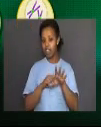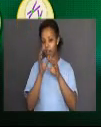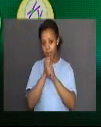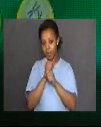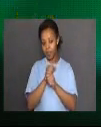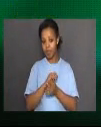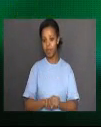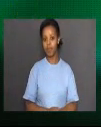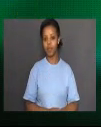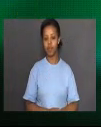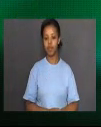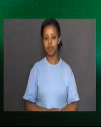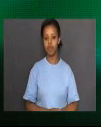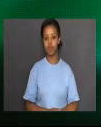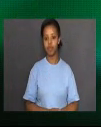Time's up!